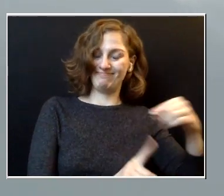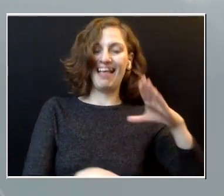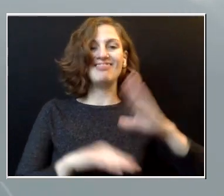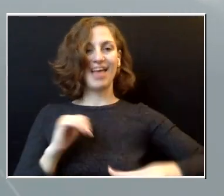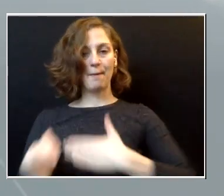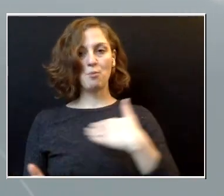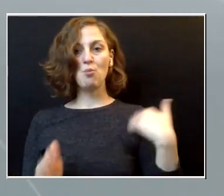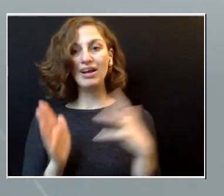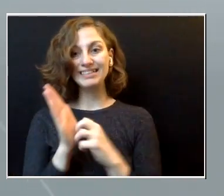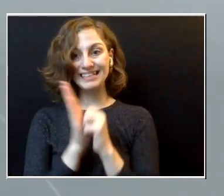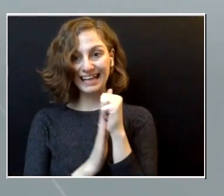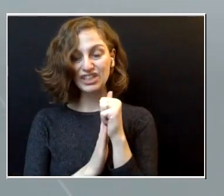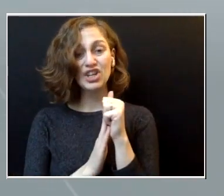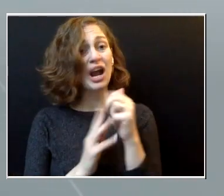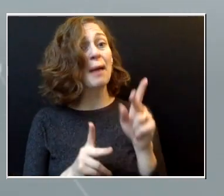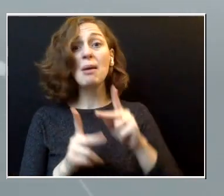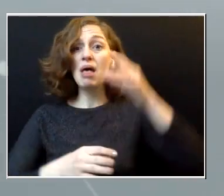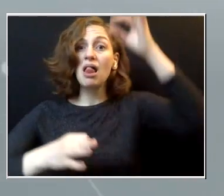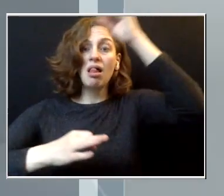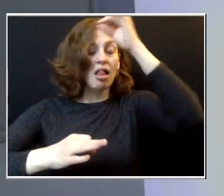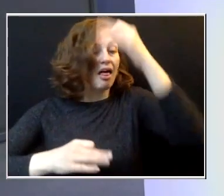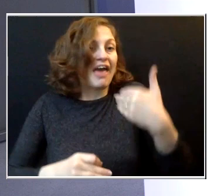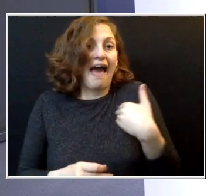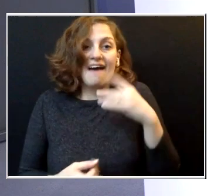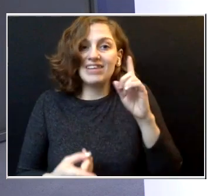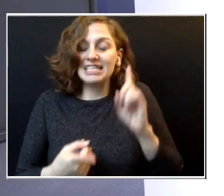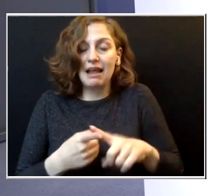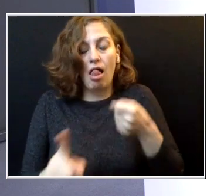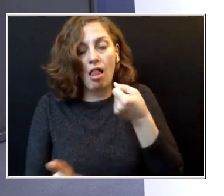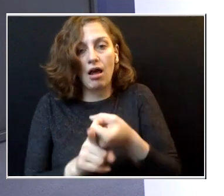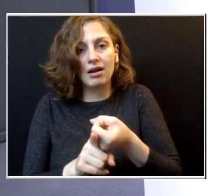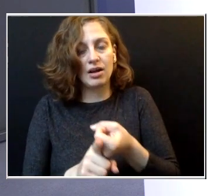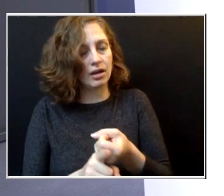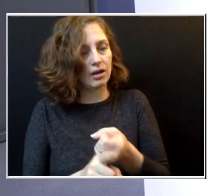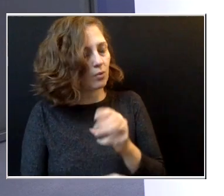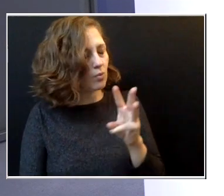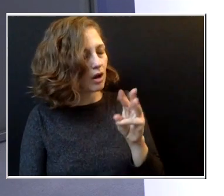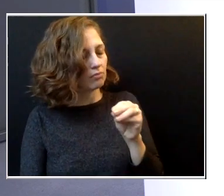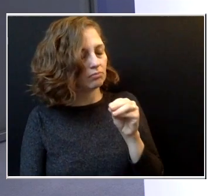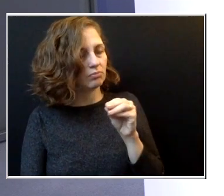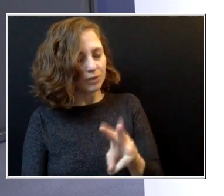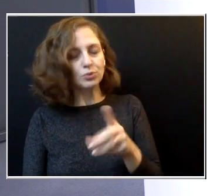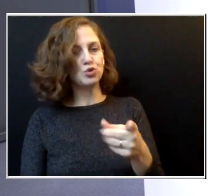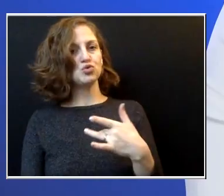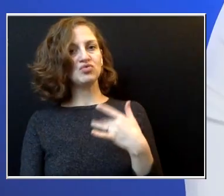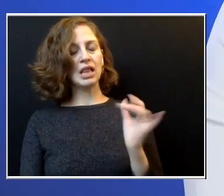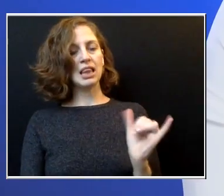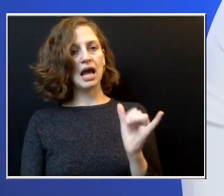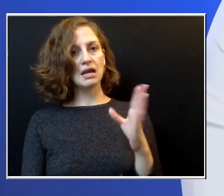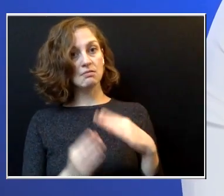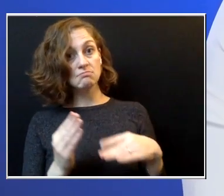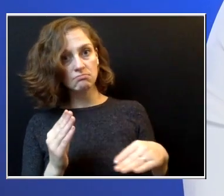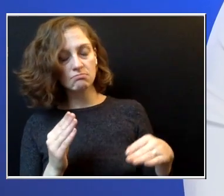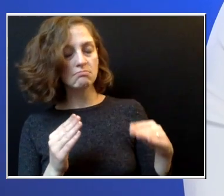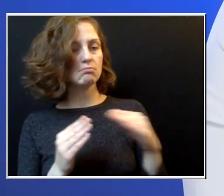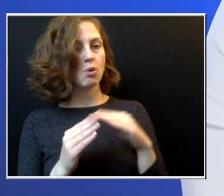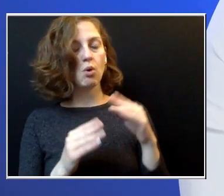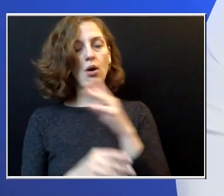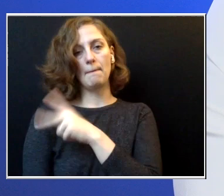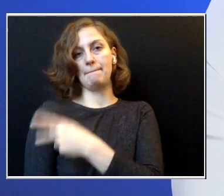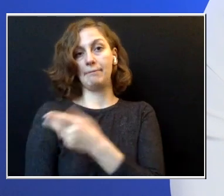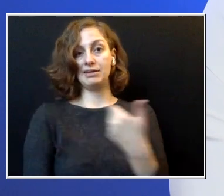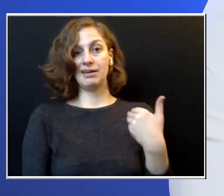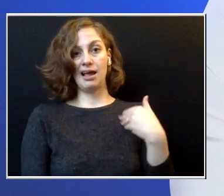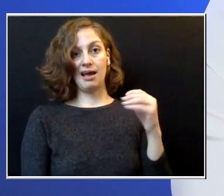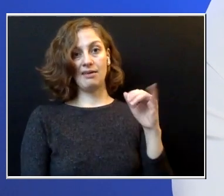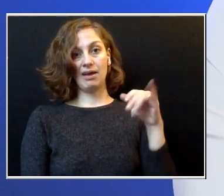cancer every year. Does it feel like there's more patients with IPF than ever? Yeah, and I think that part of that is because we're doing a